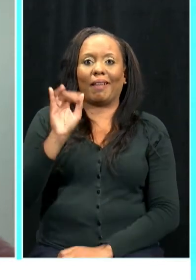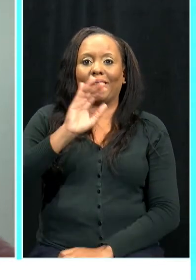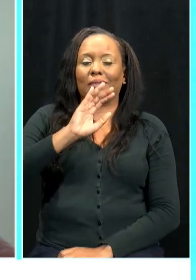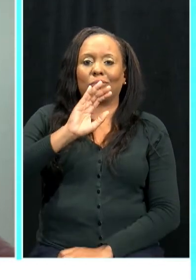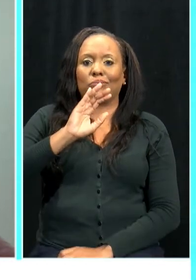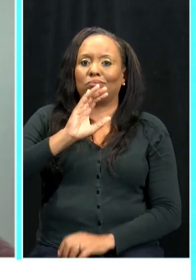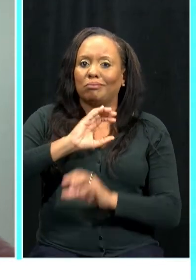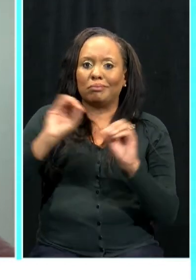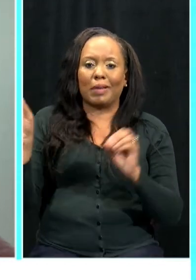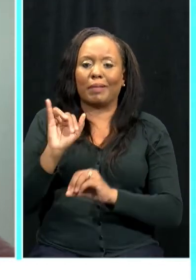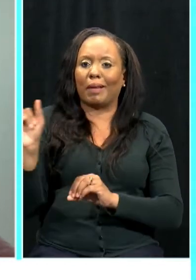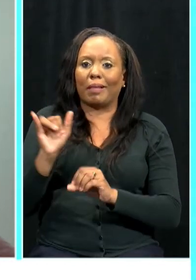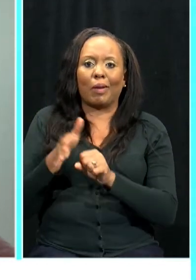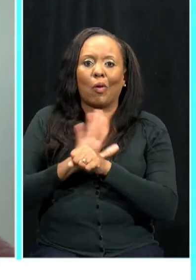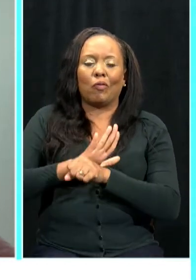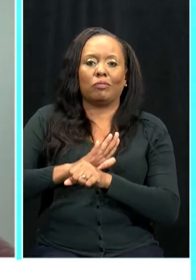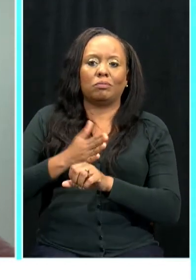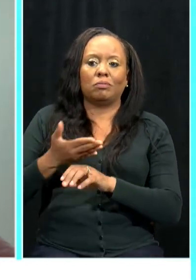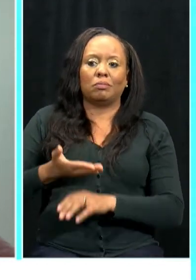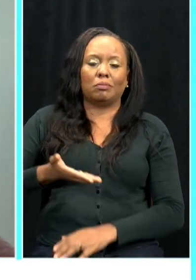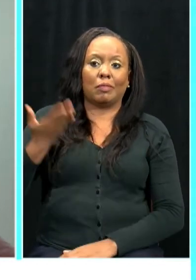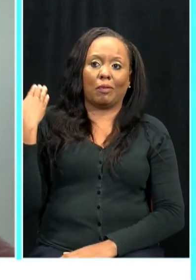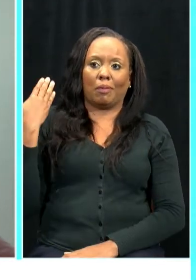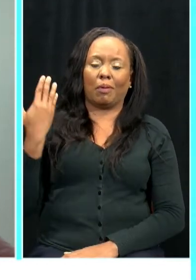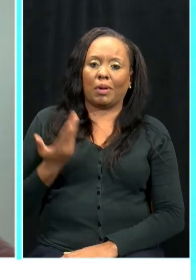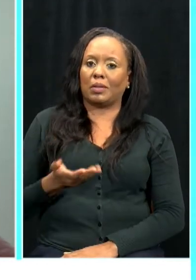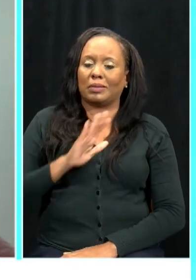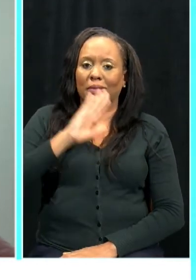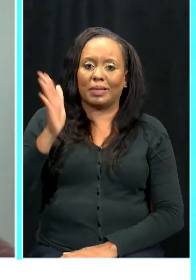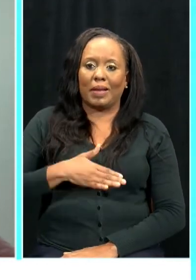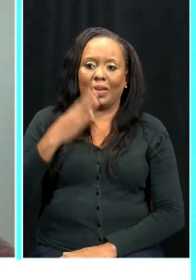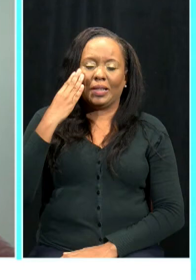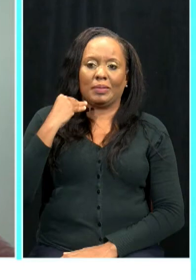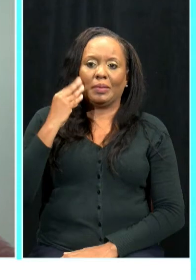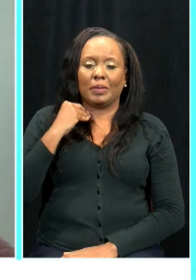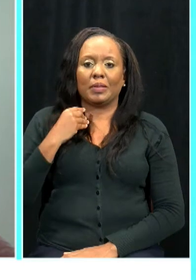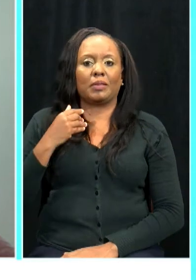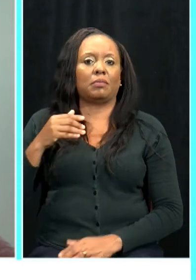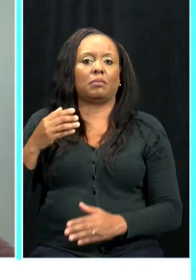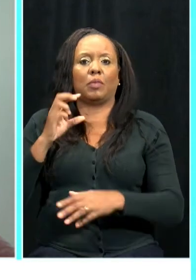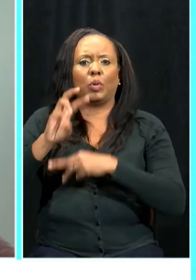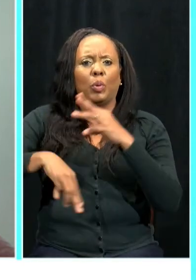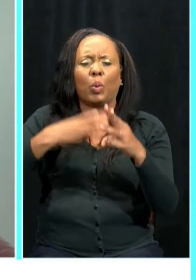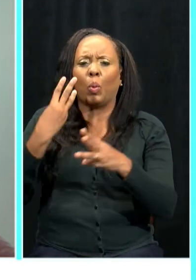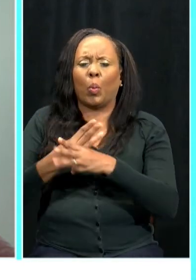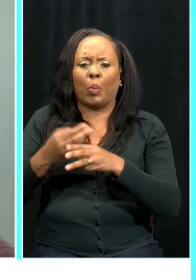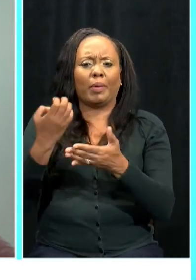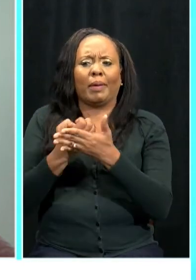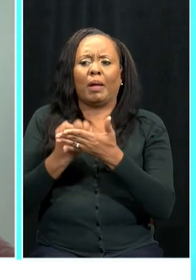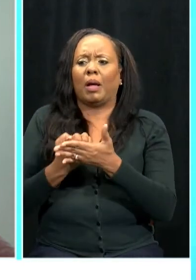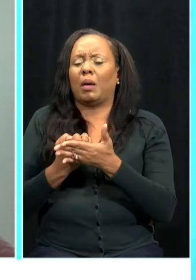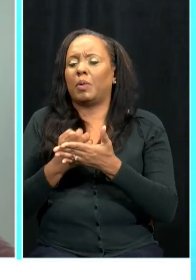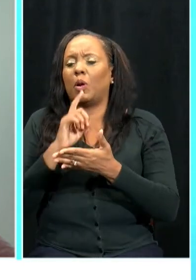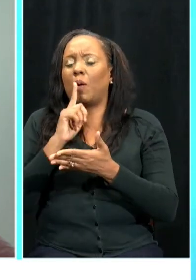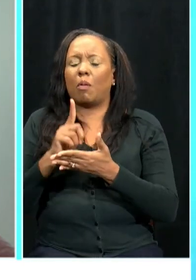For maybe 100 years, that virtually shut down the world economy. And even before